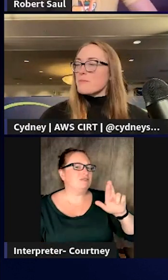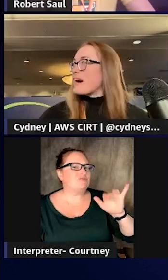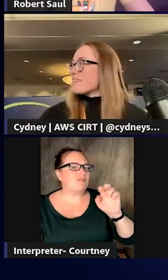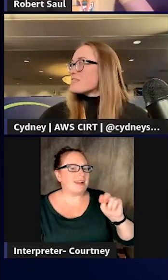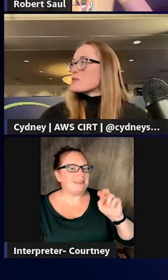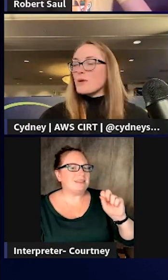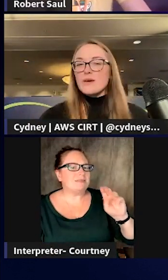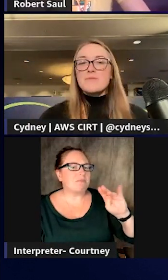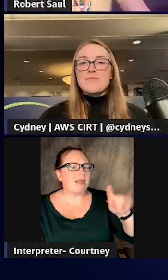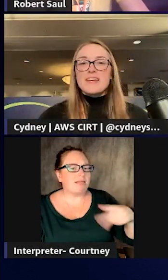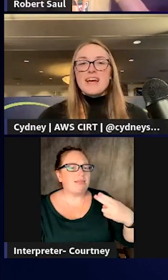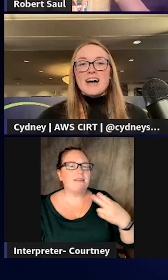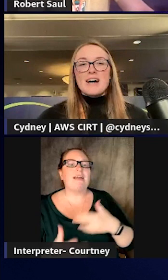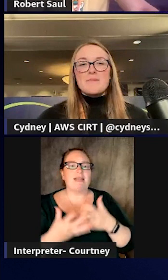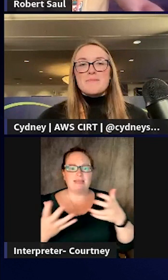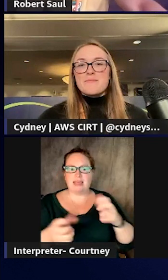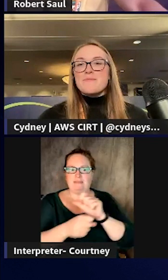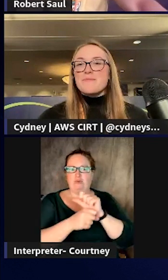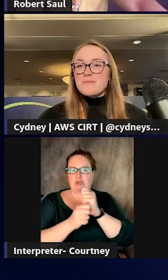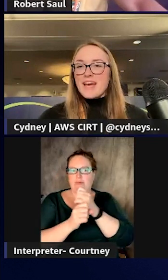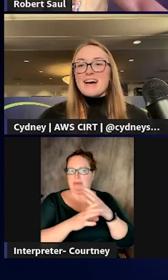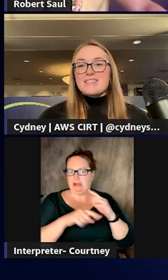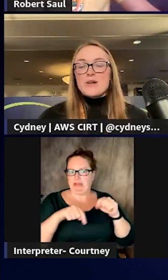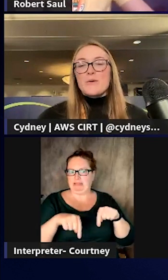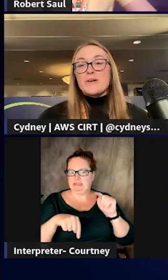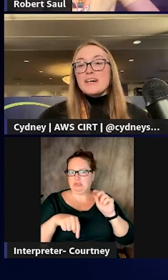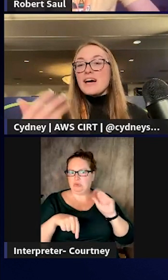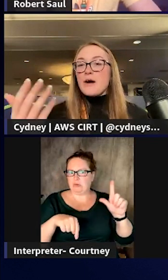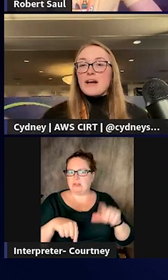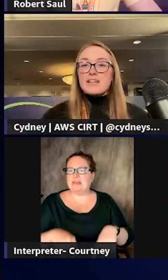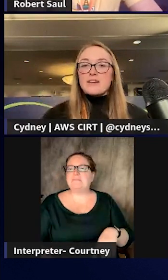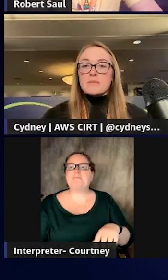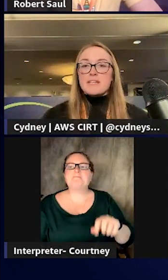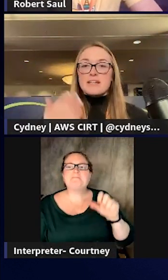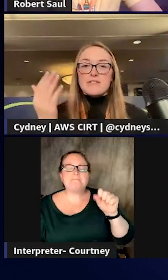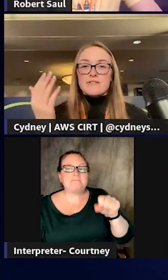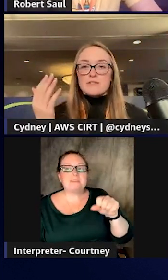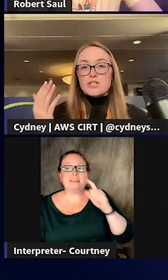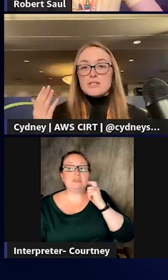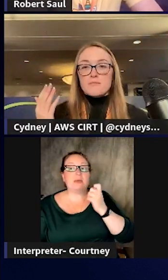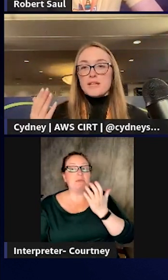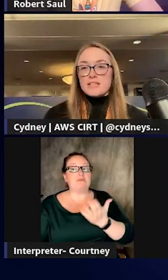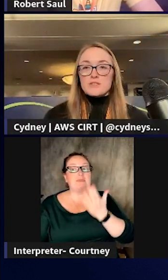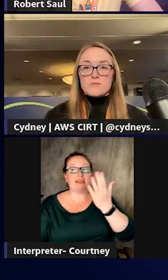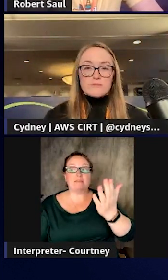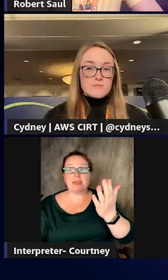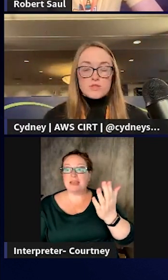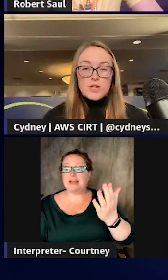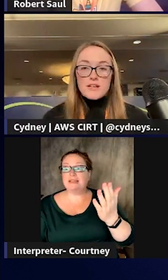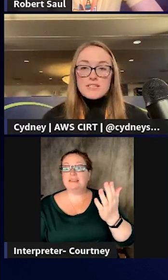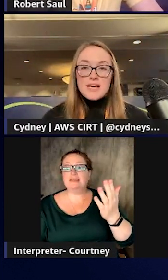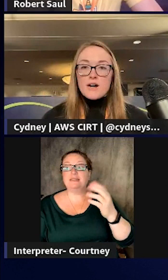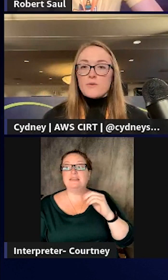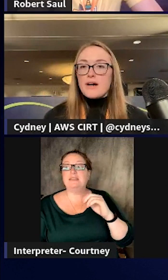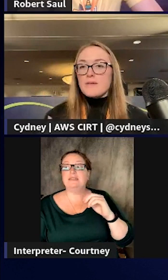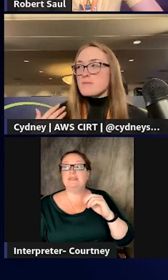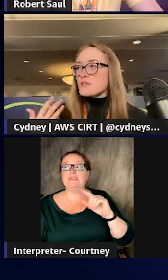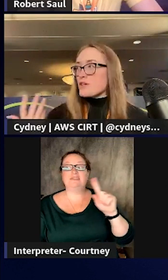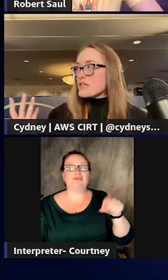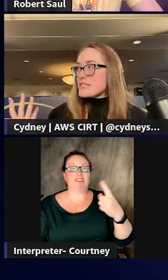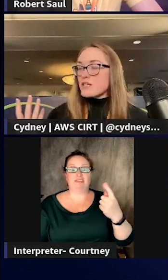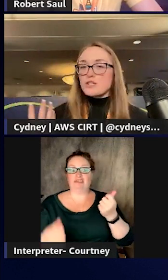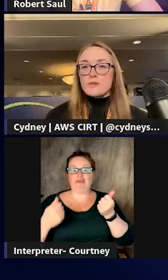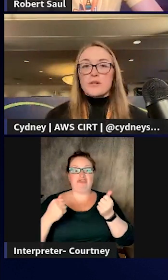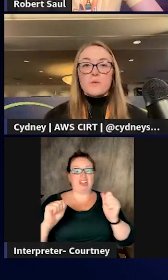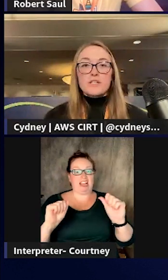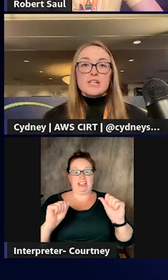work behind this tool. Yep. Yeah, so I would highly recommend if just to try this out. CIRT